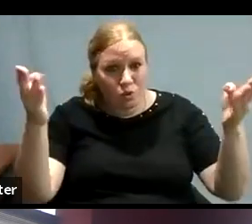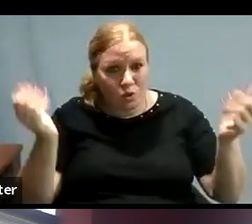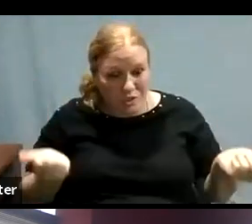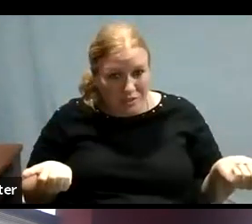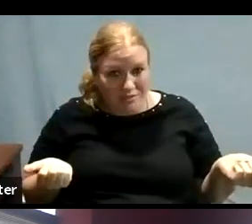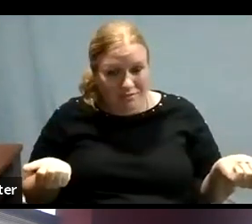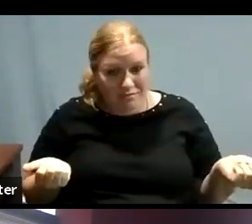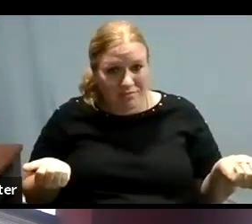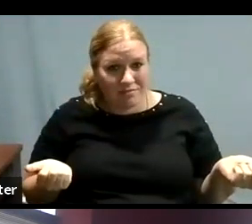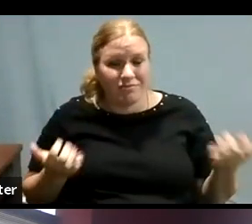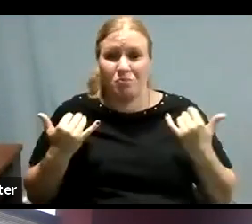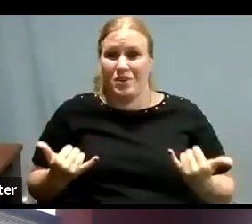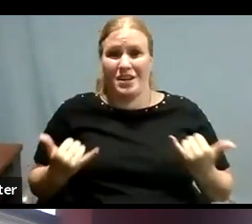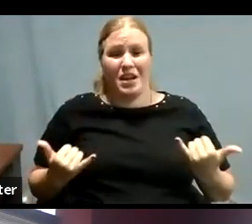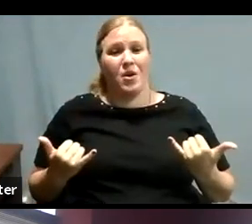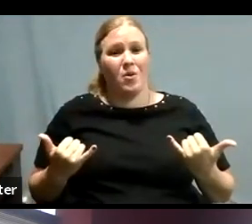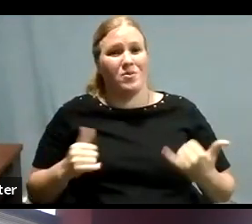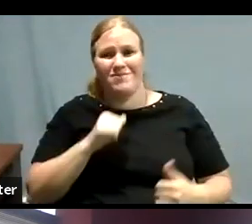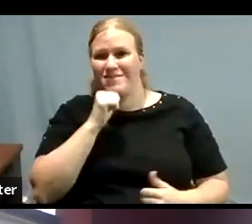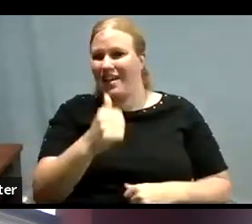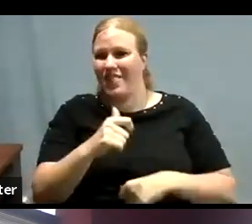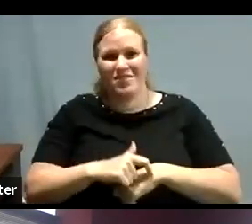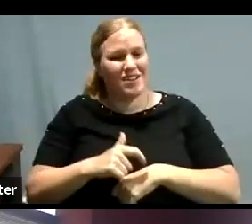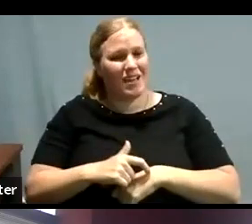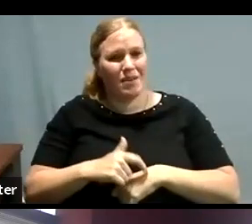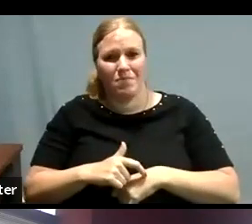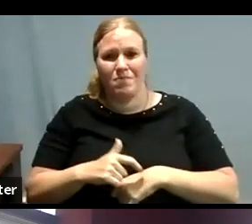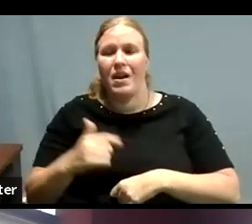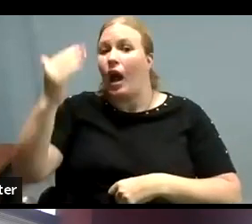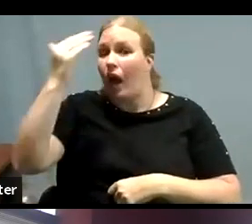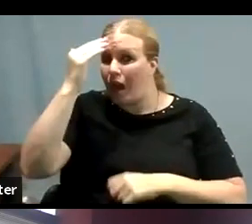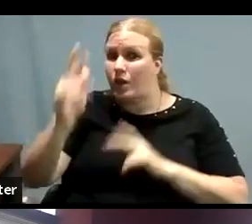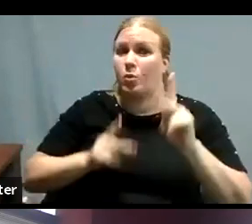This is not the time, even though people are really struggling,